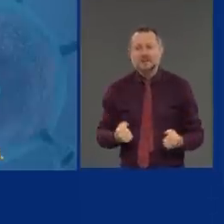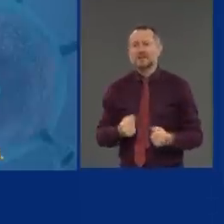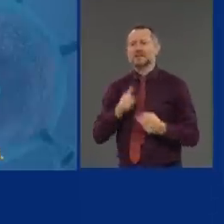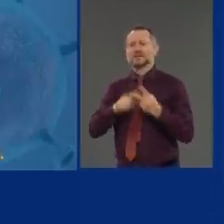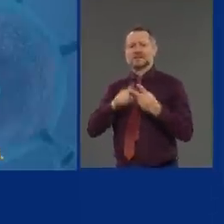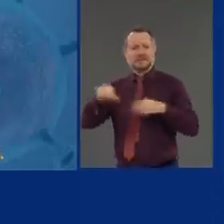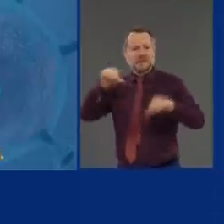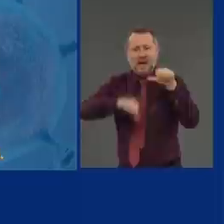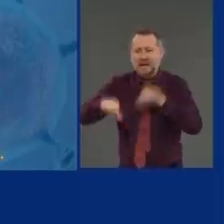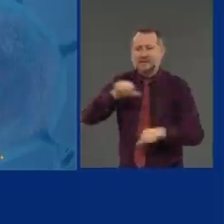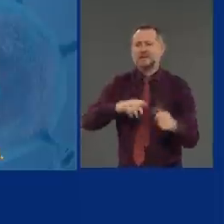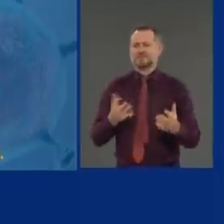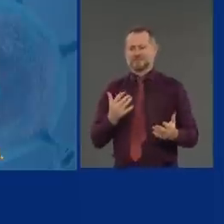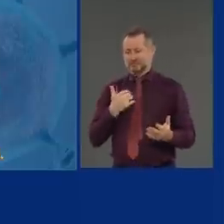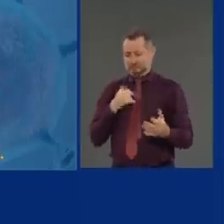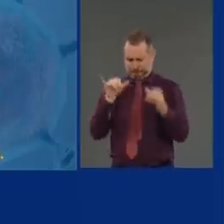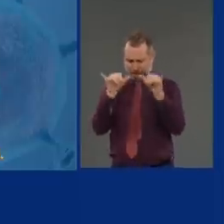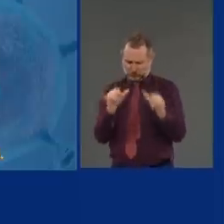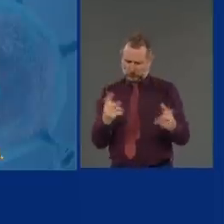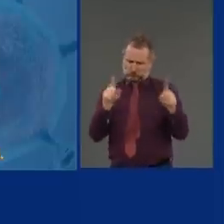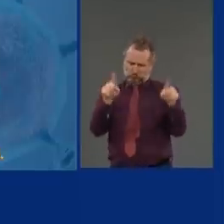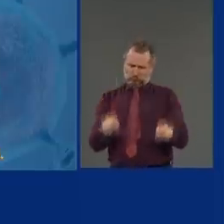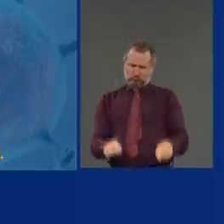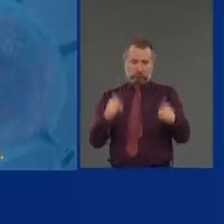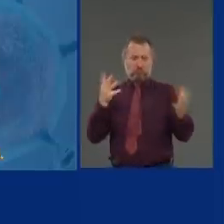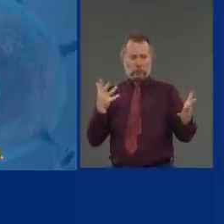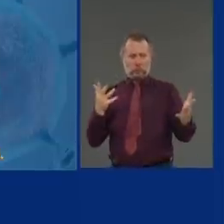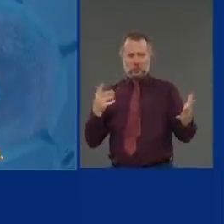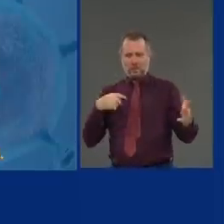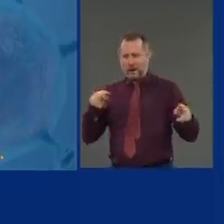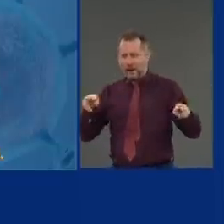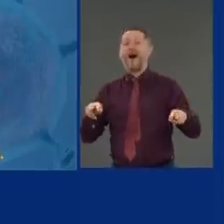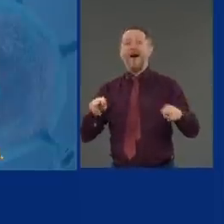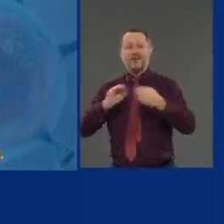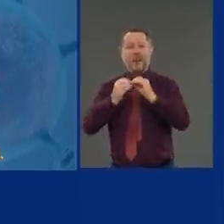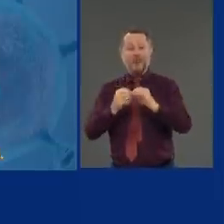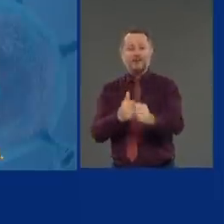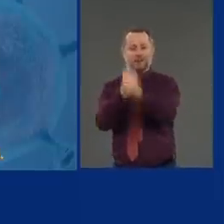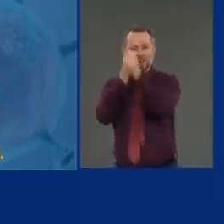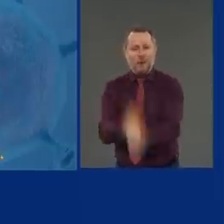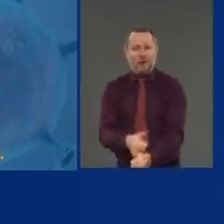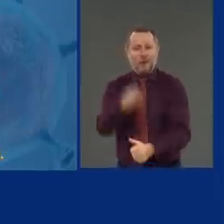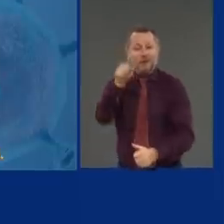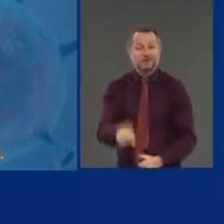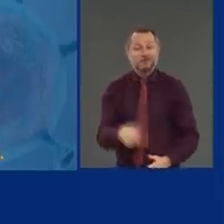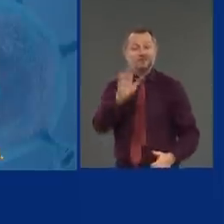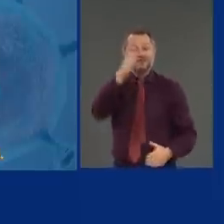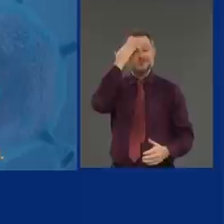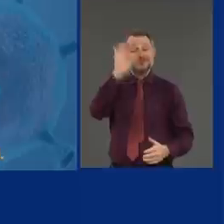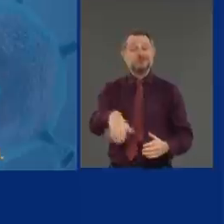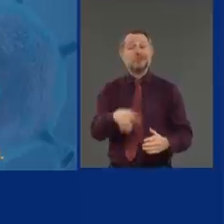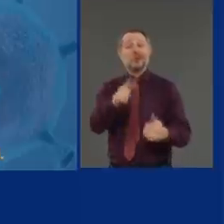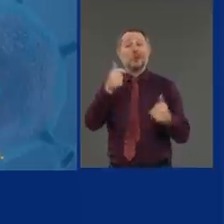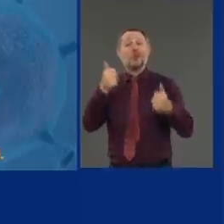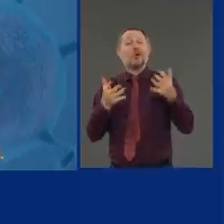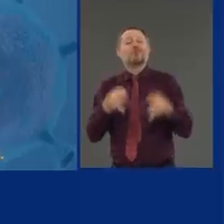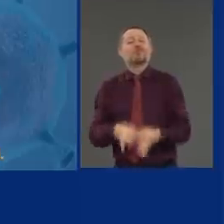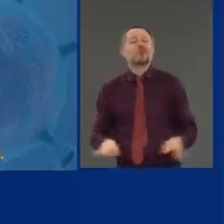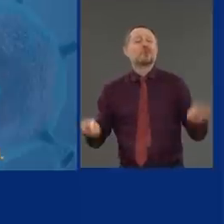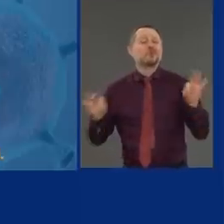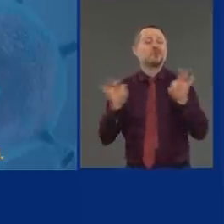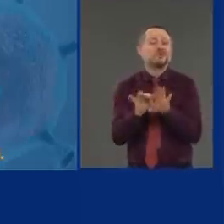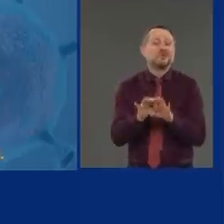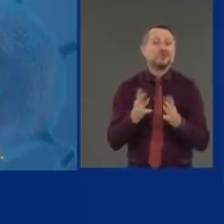and follow the numbers. What numbers are important now? The numbers to watch now are the